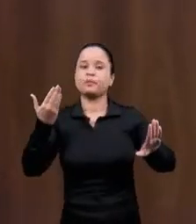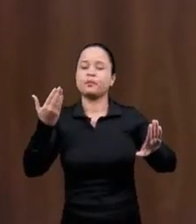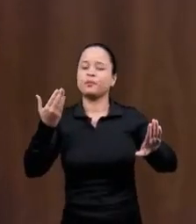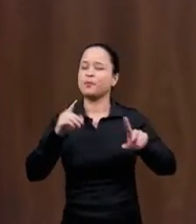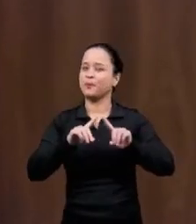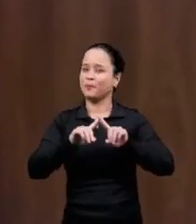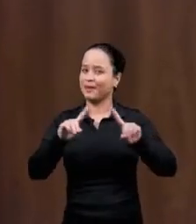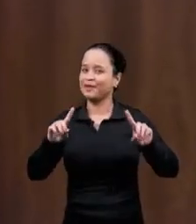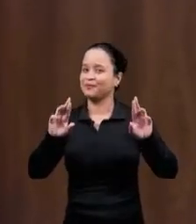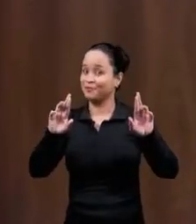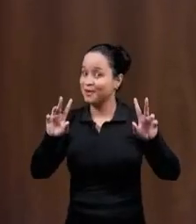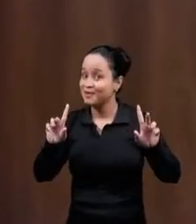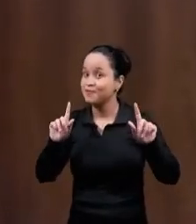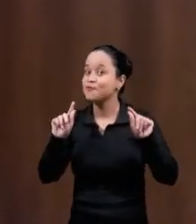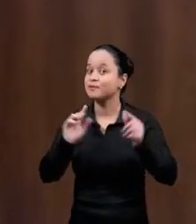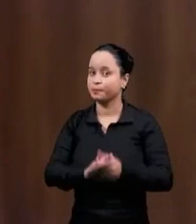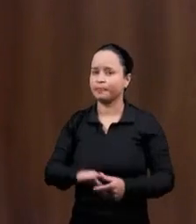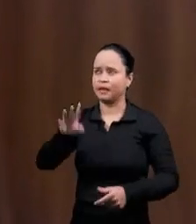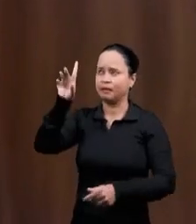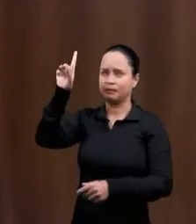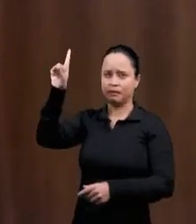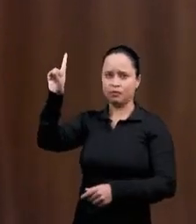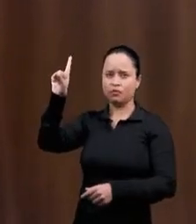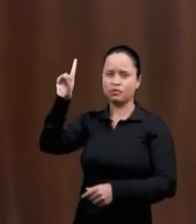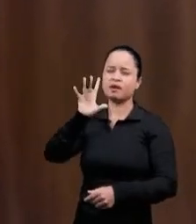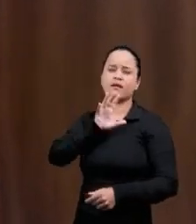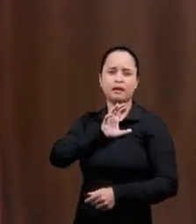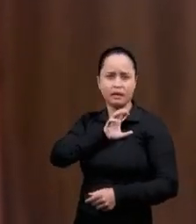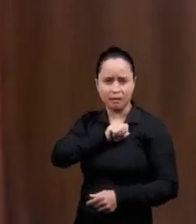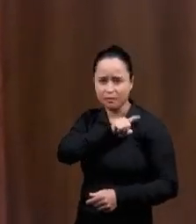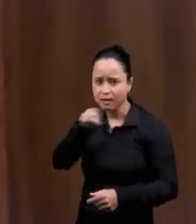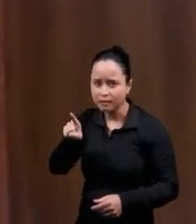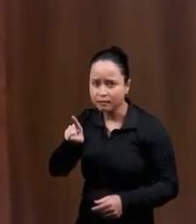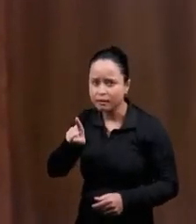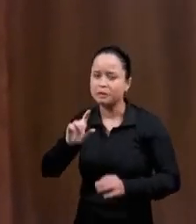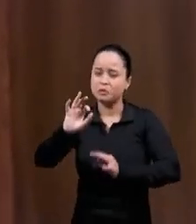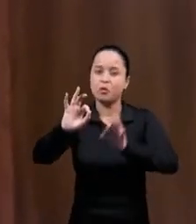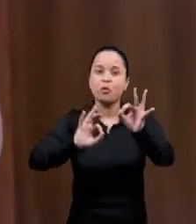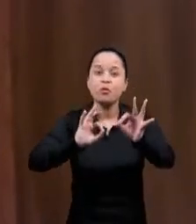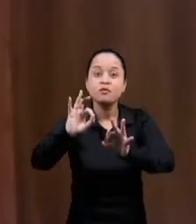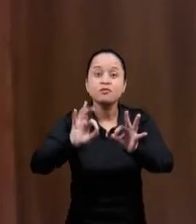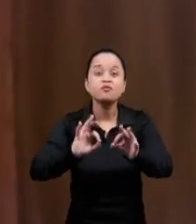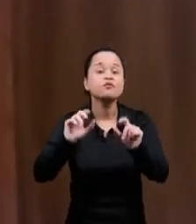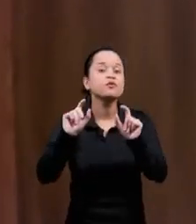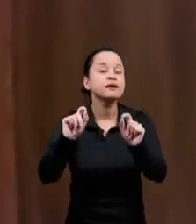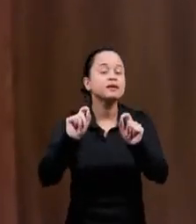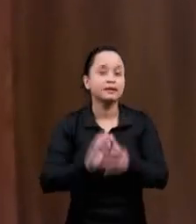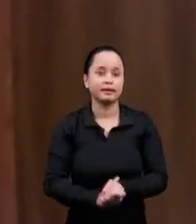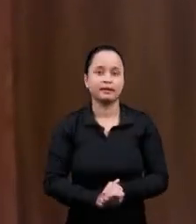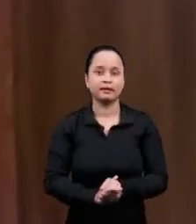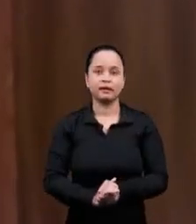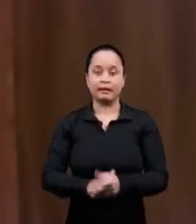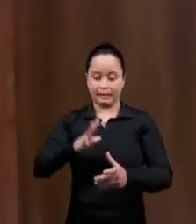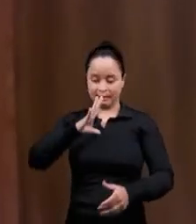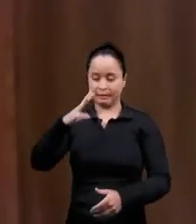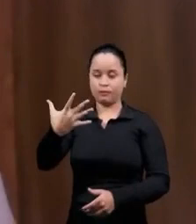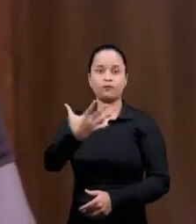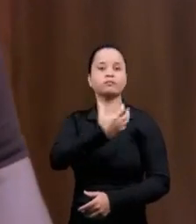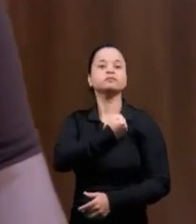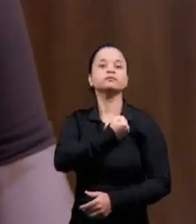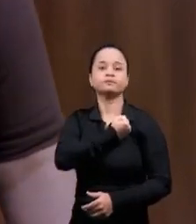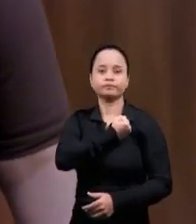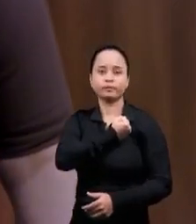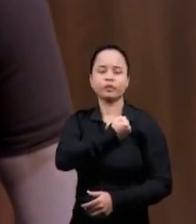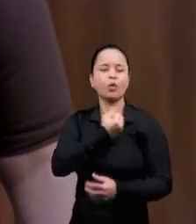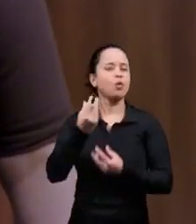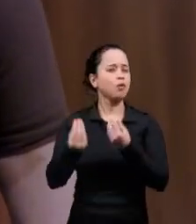But God, with His love, with His infinite love, prepared a plan of salvation. Do you know what that plan was? The